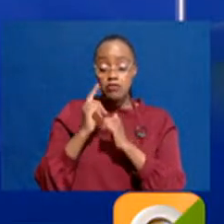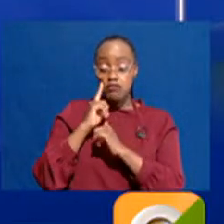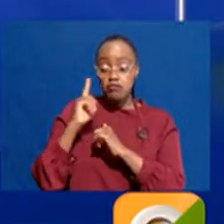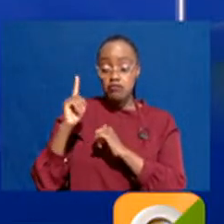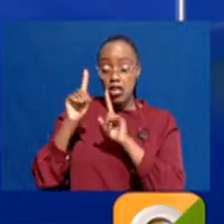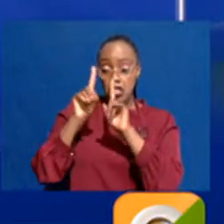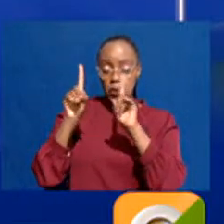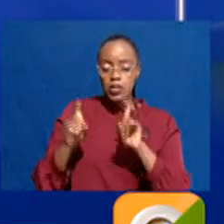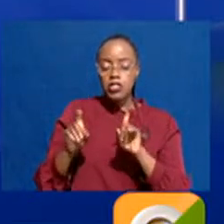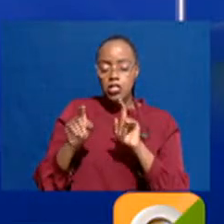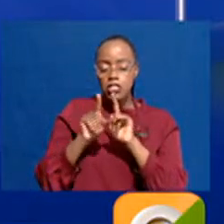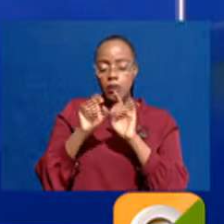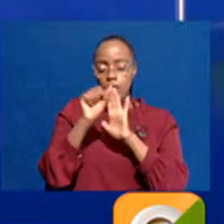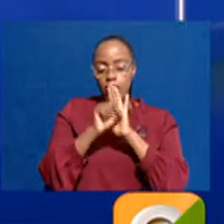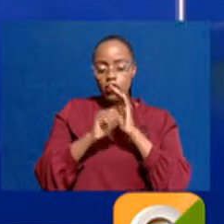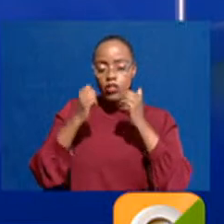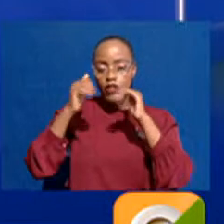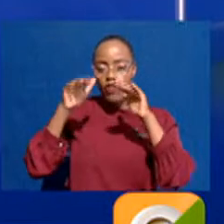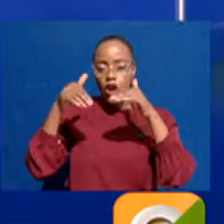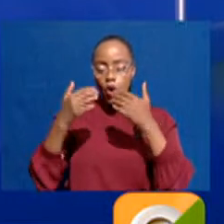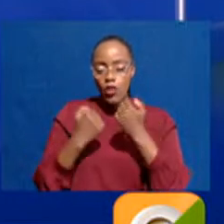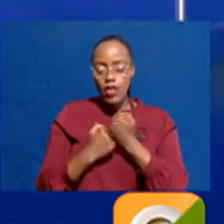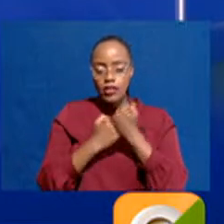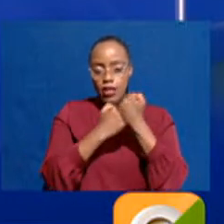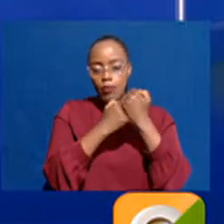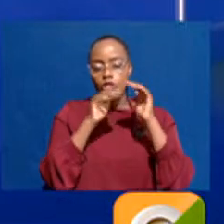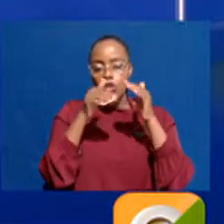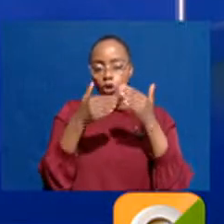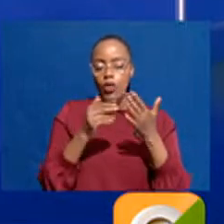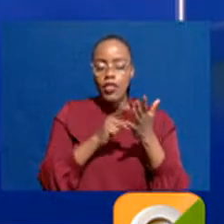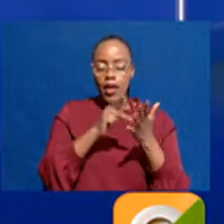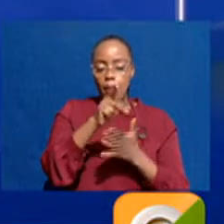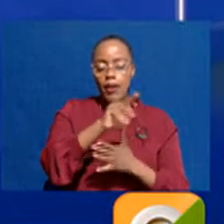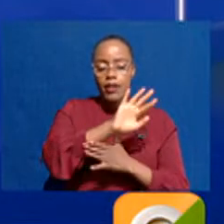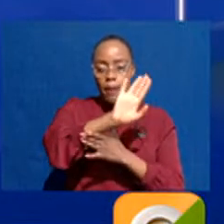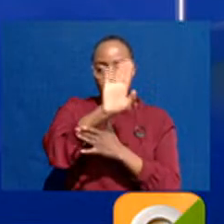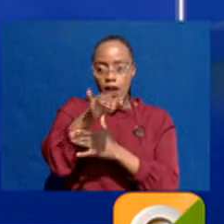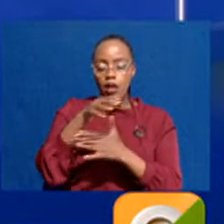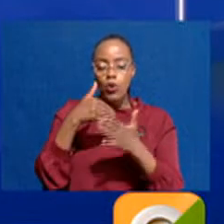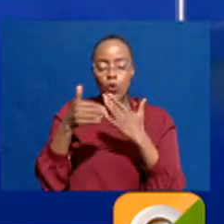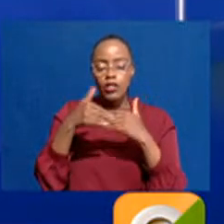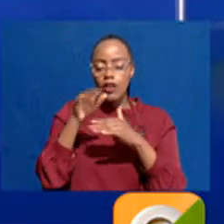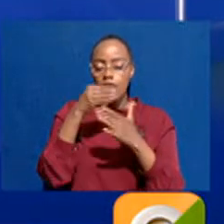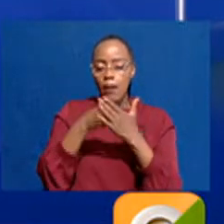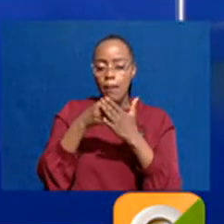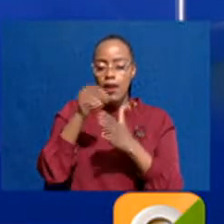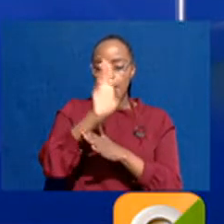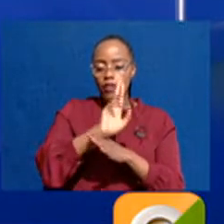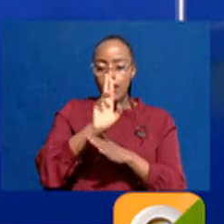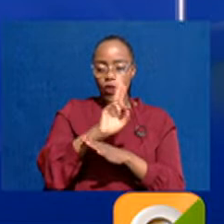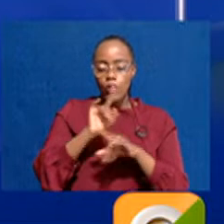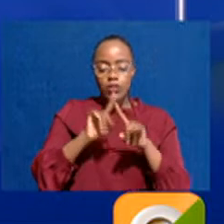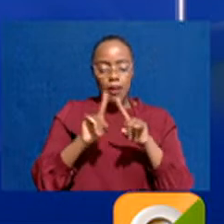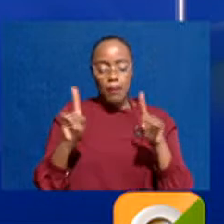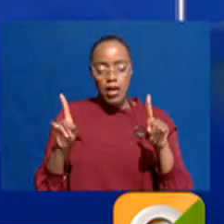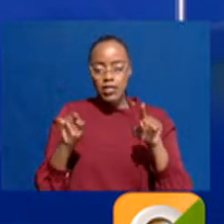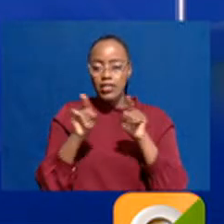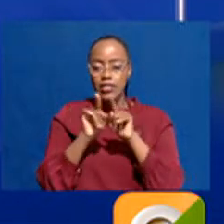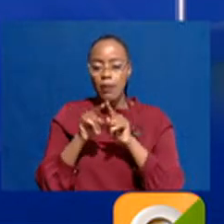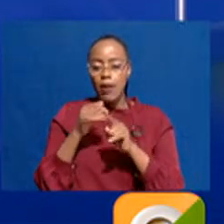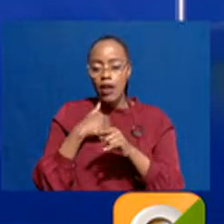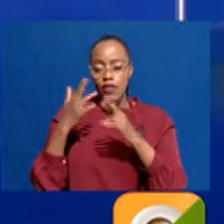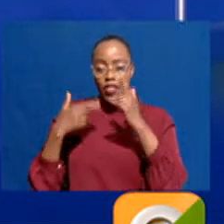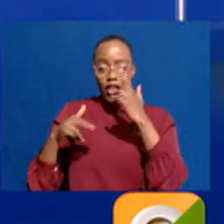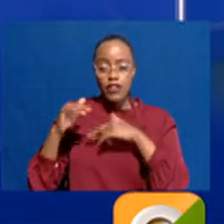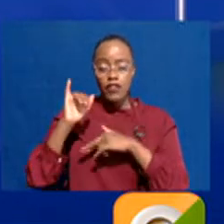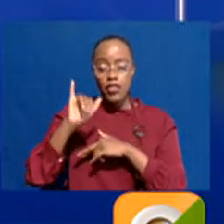see, state officers are either facilitated or reimbursed for whatever they spend. But and actually, there's that review